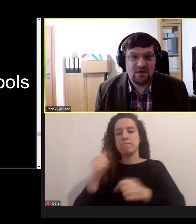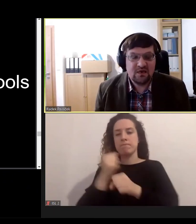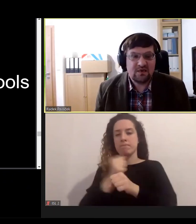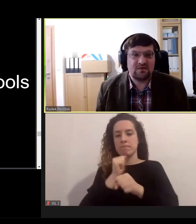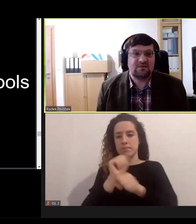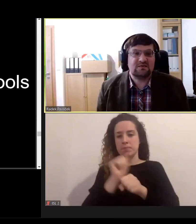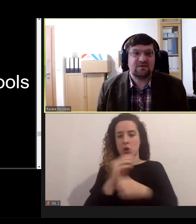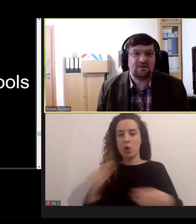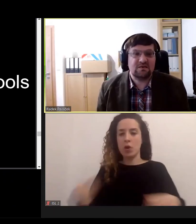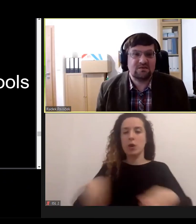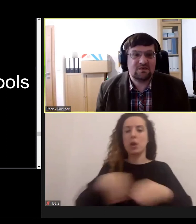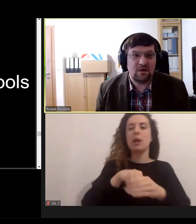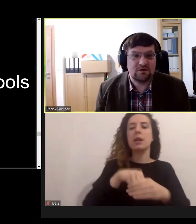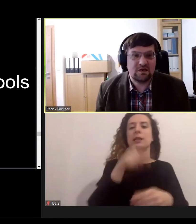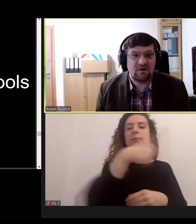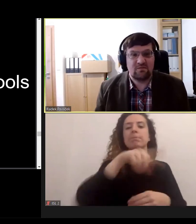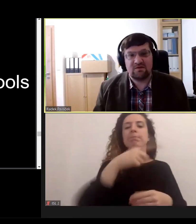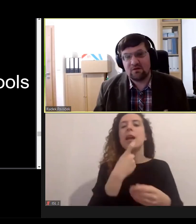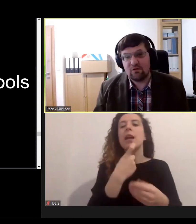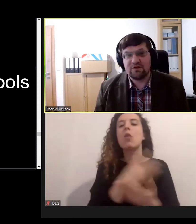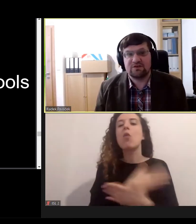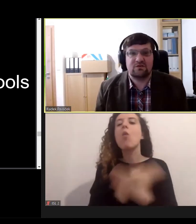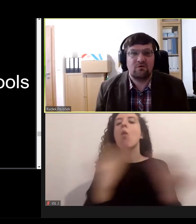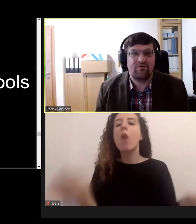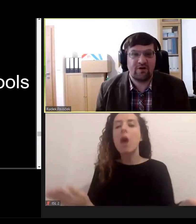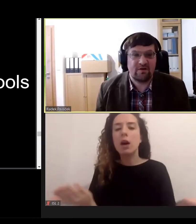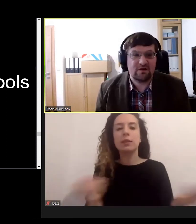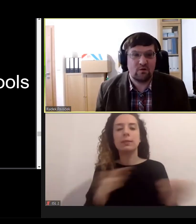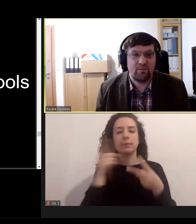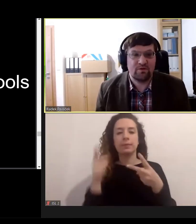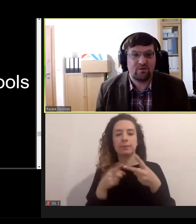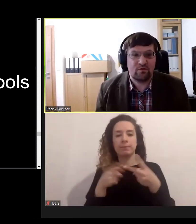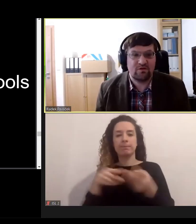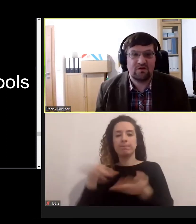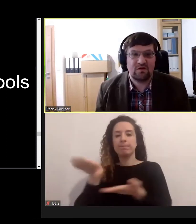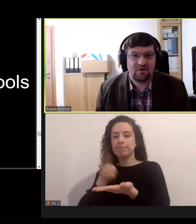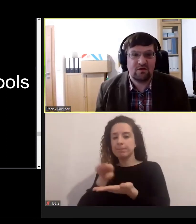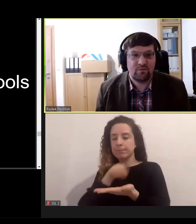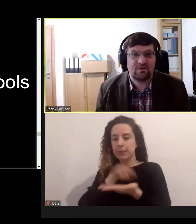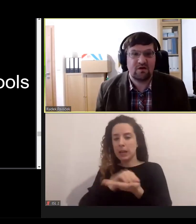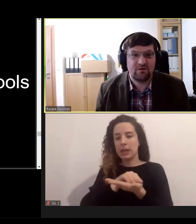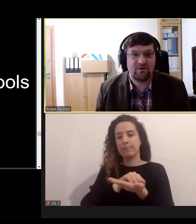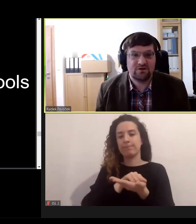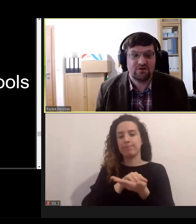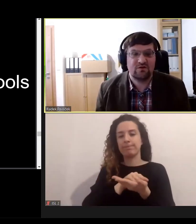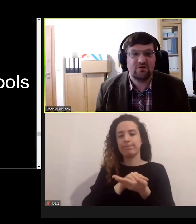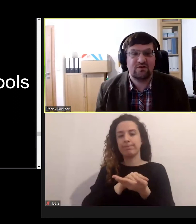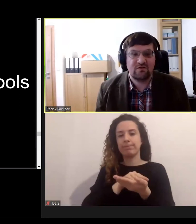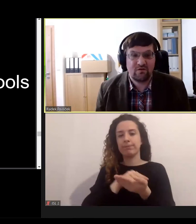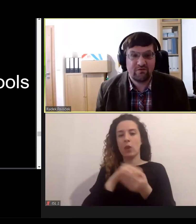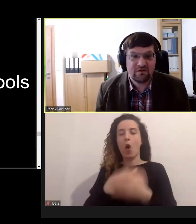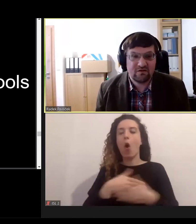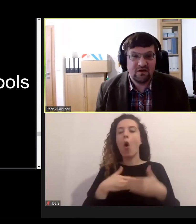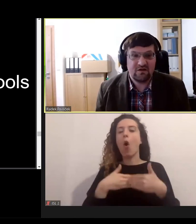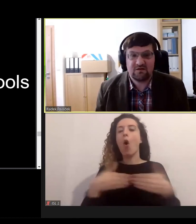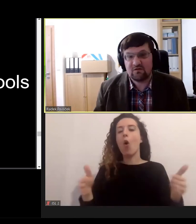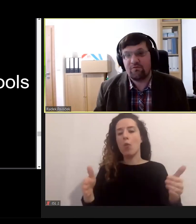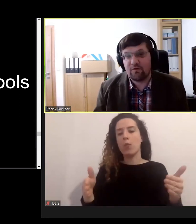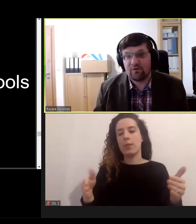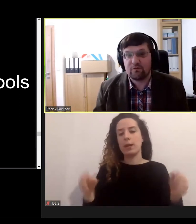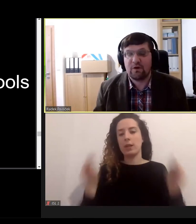also very necessary. And the last outcome is a comprehensive handbook on